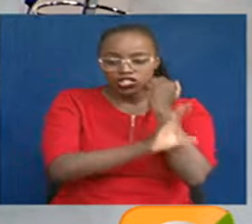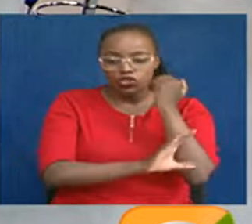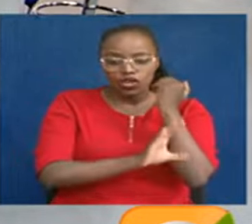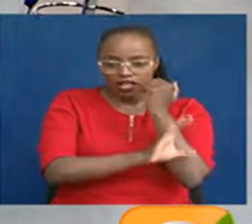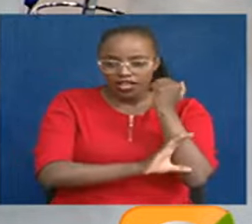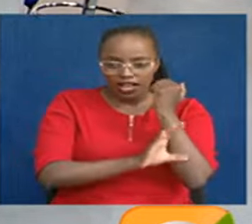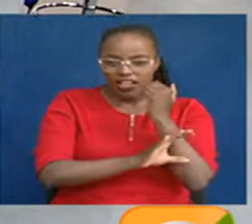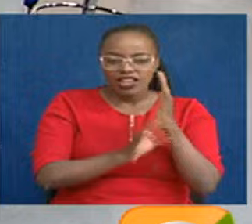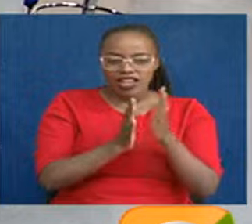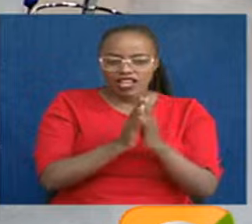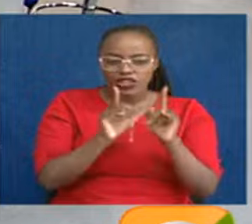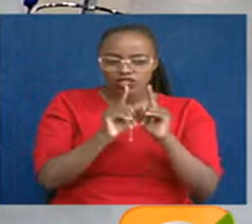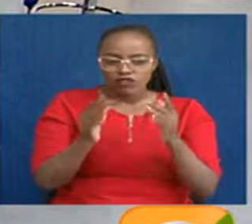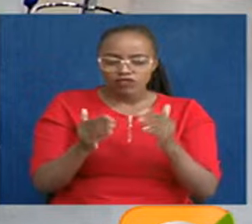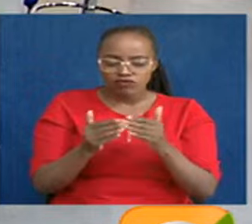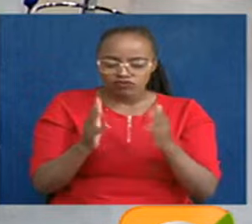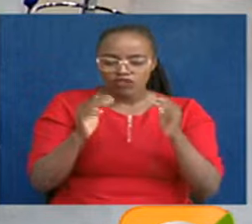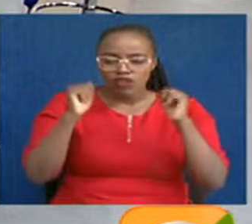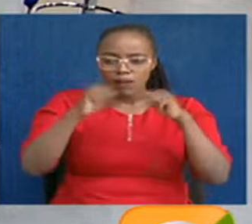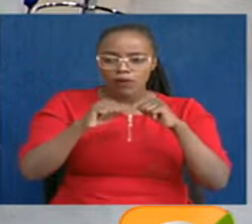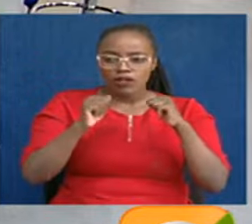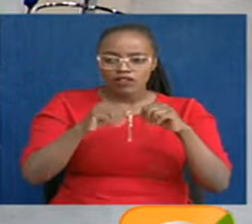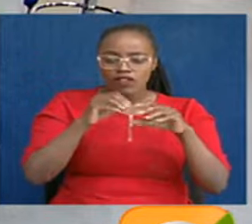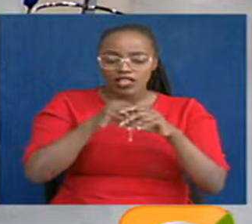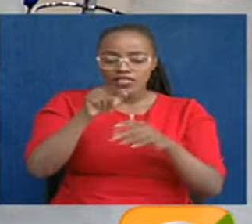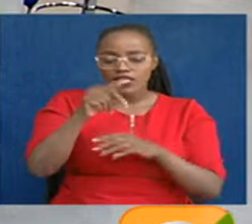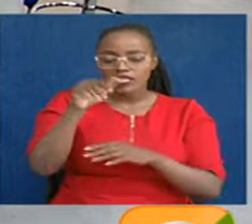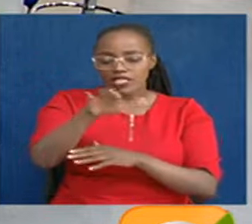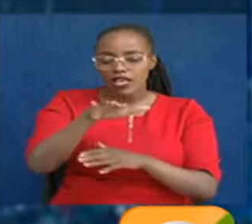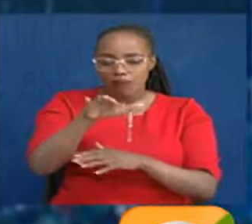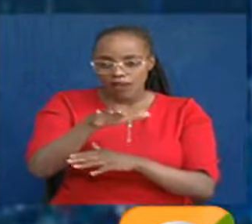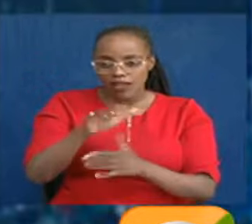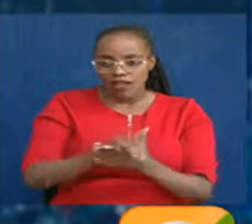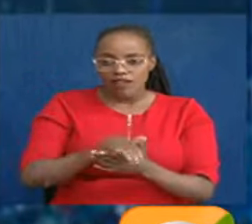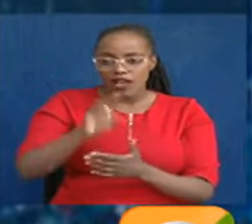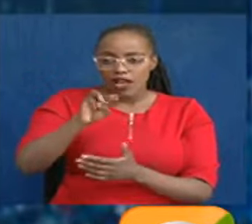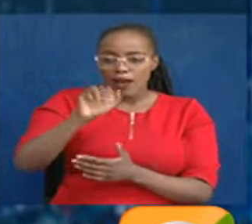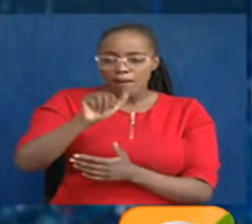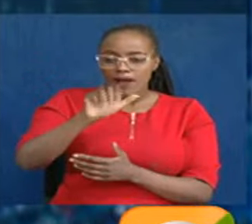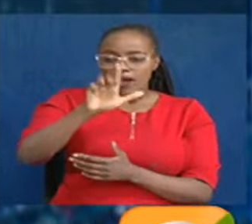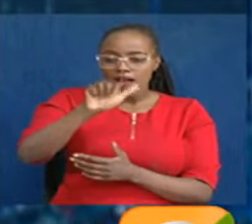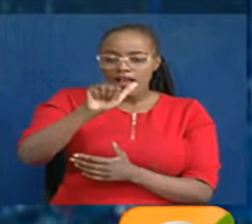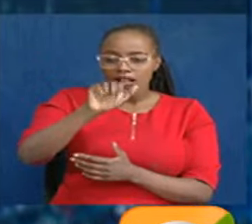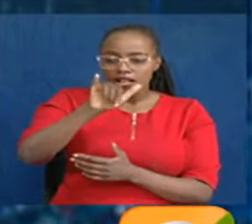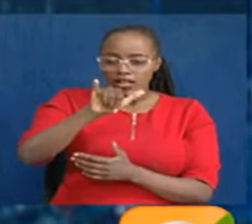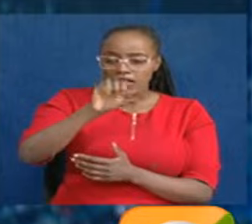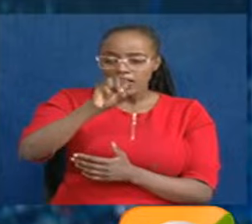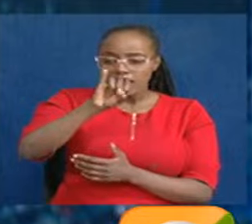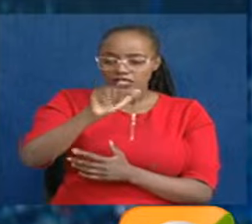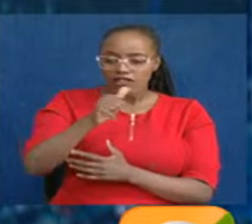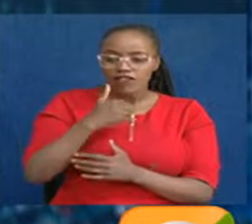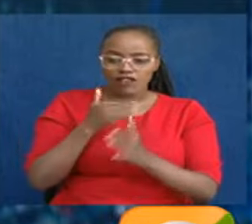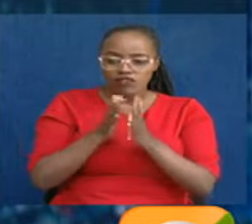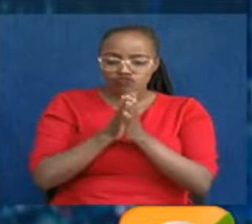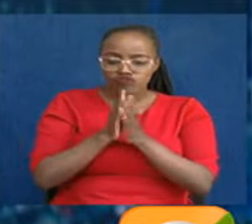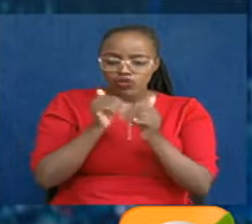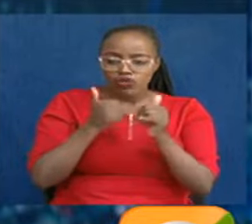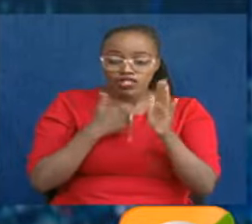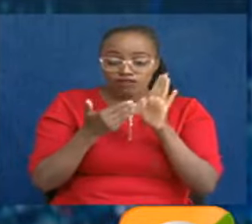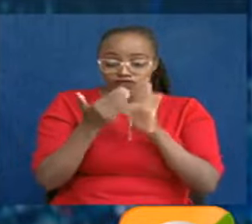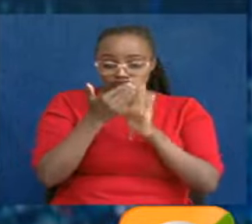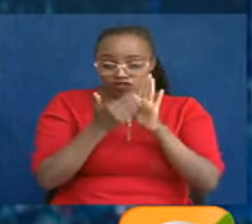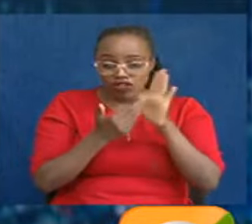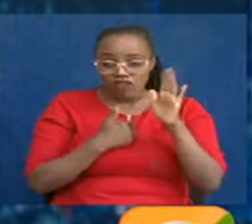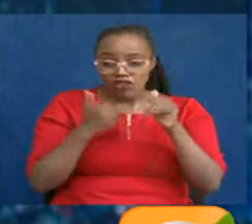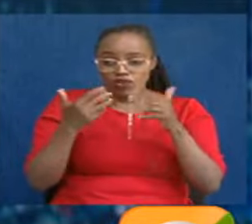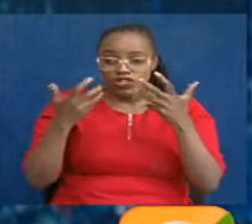unlocking the huge potentials in the digital space. Malaysia shared some of the very ambitious goals they have, which